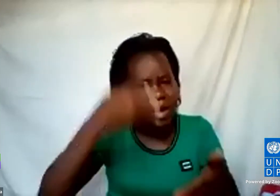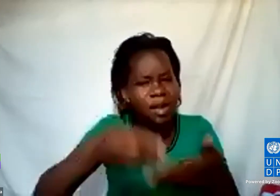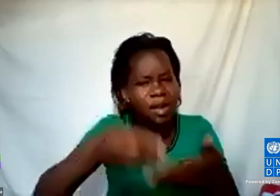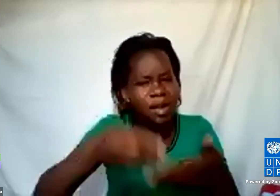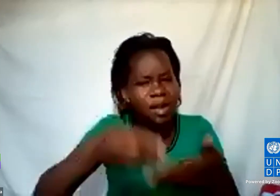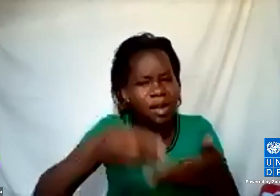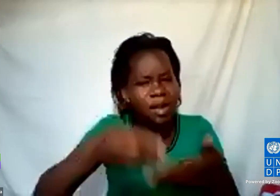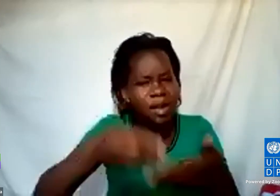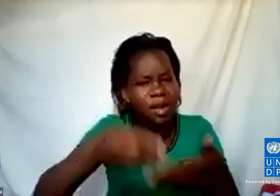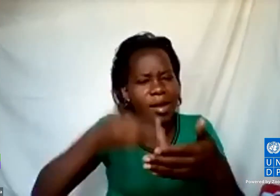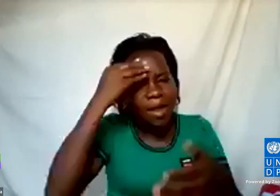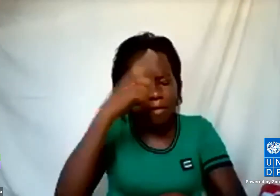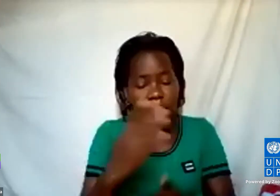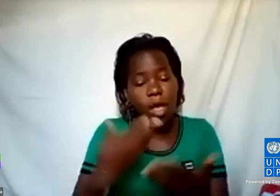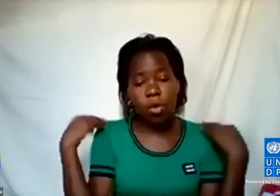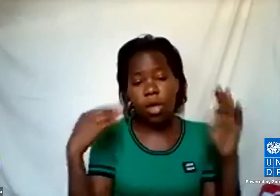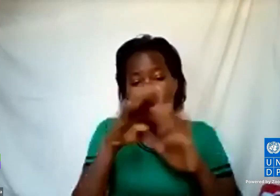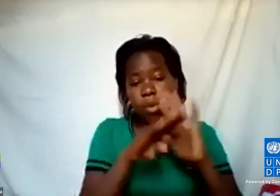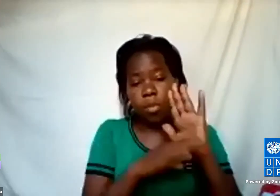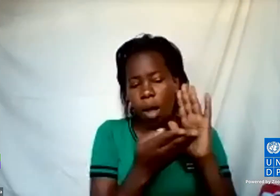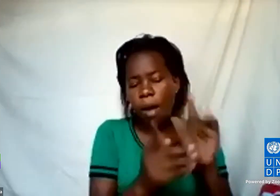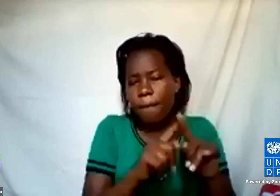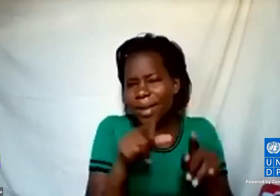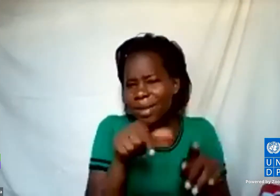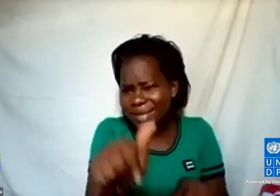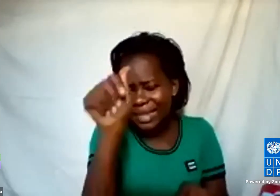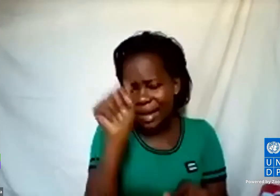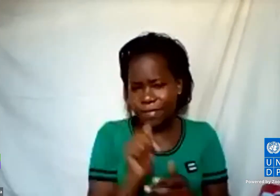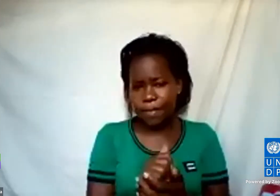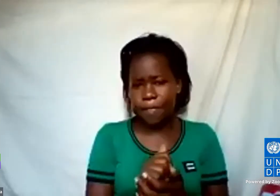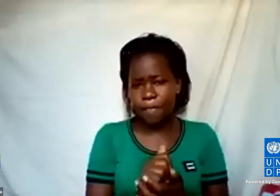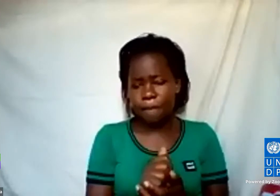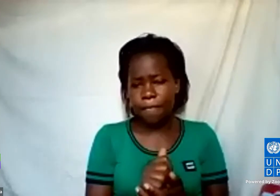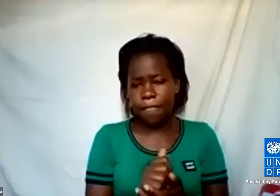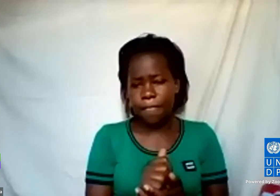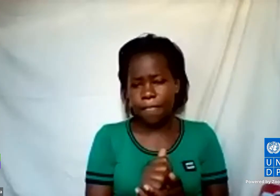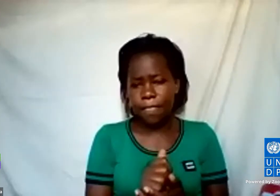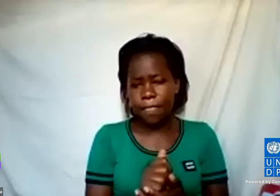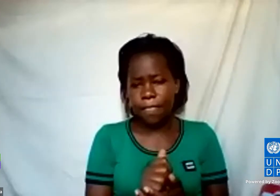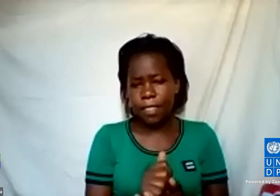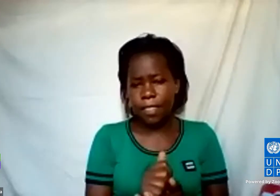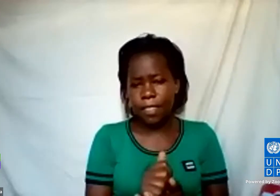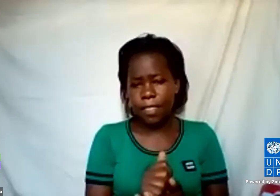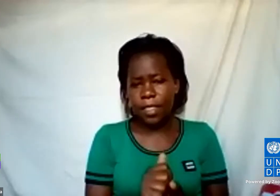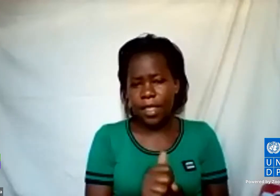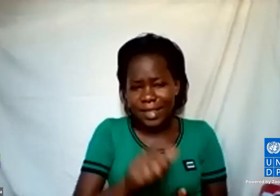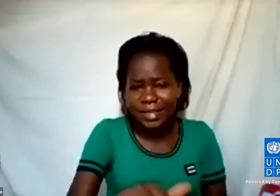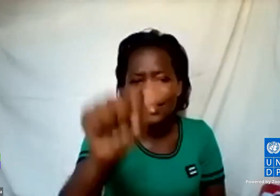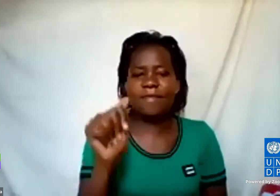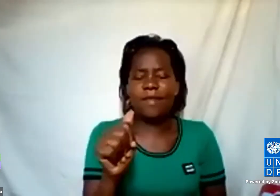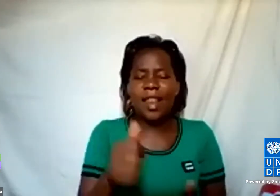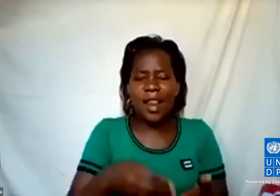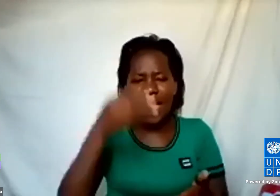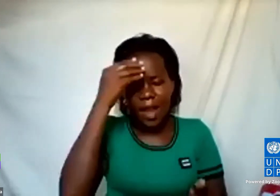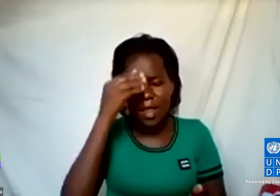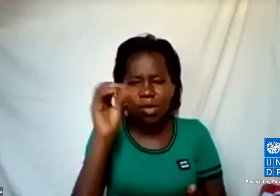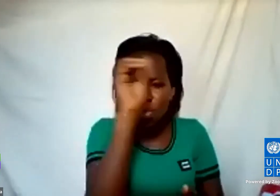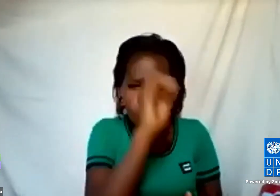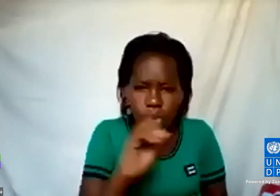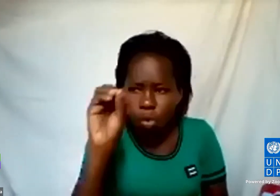of course, but you as yourself, there is what we call self-paced learning. Go and look out for information on